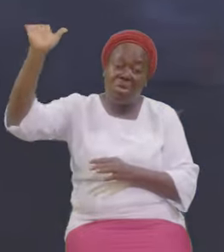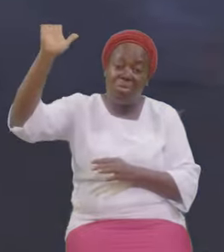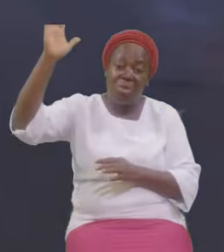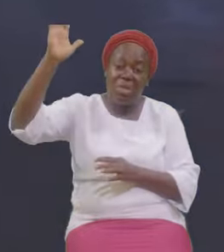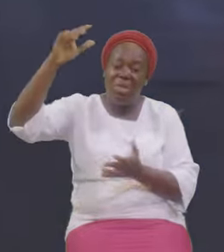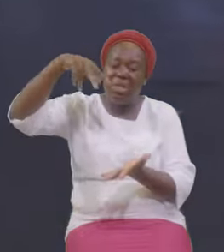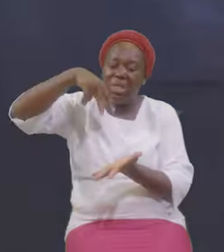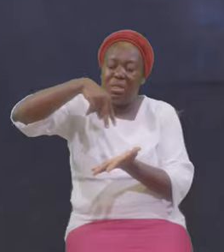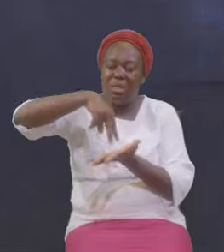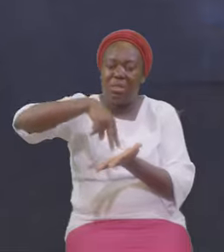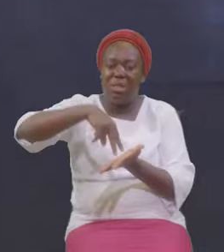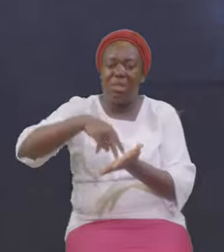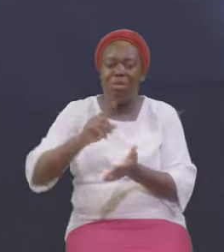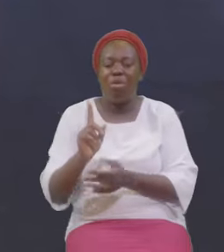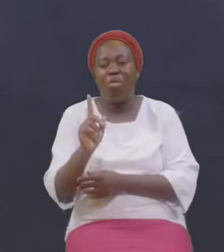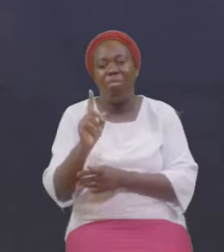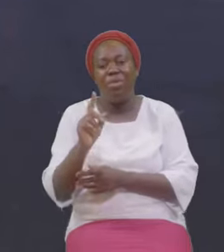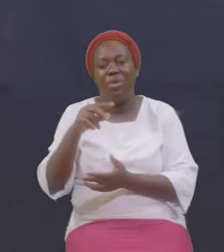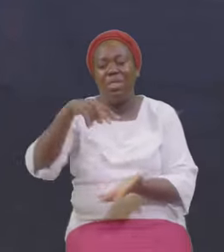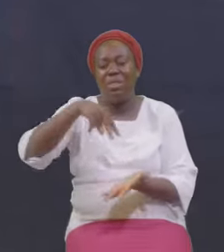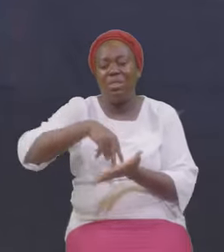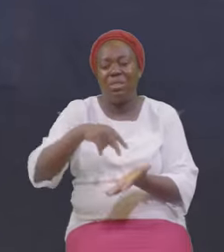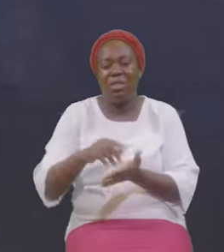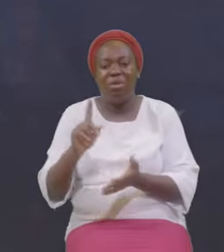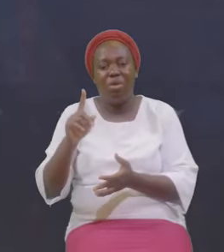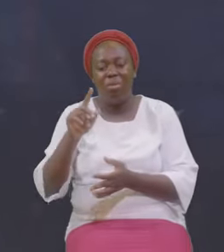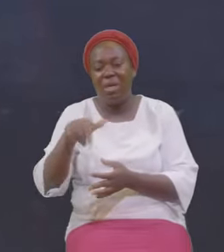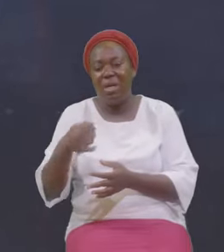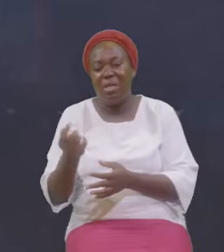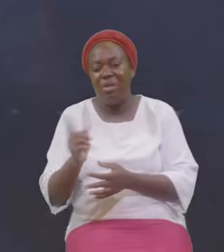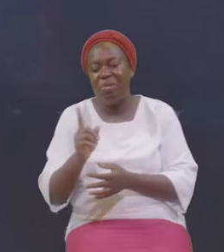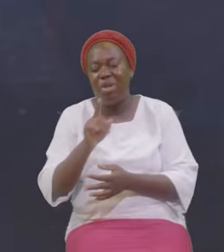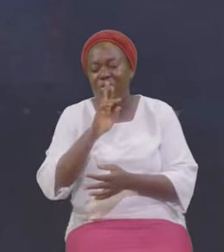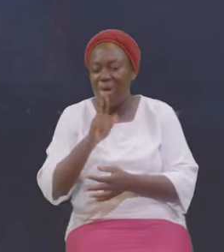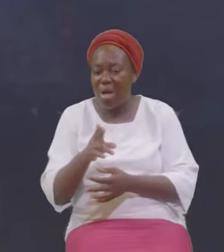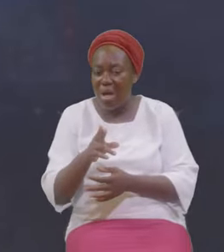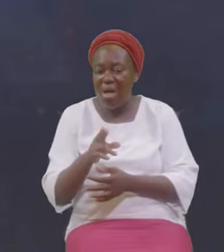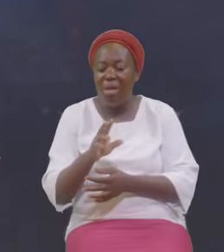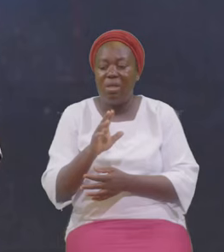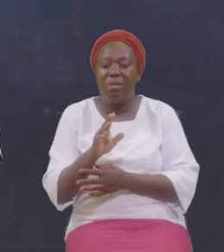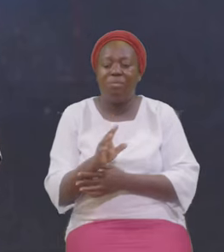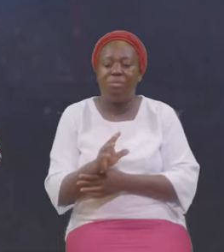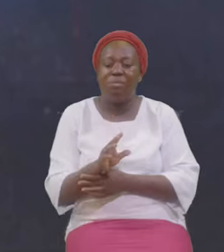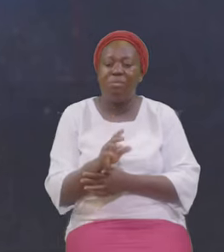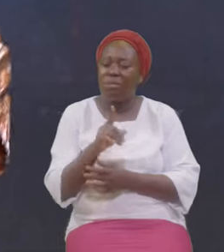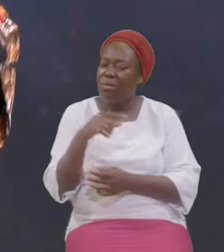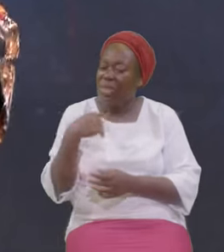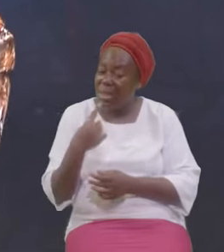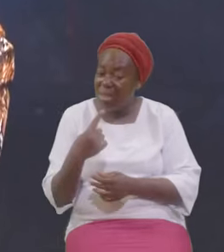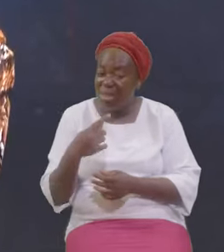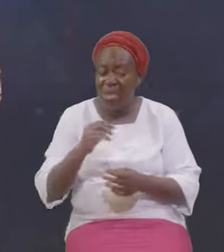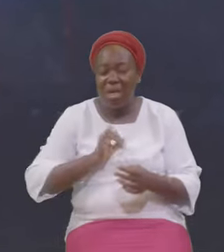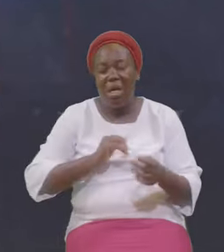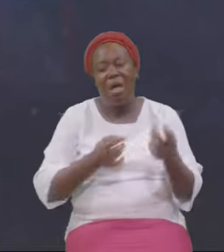for Jesus. Stand up wherever you are. You're saying, I come. I give